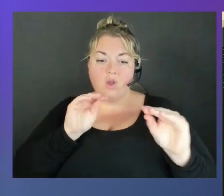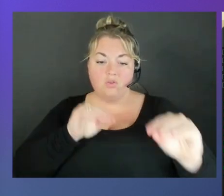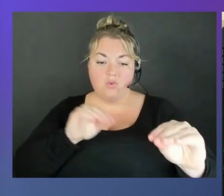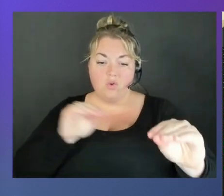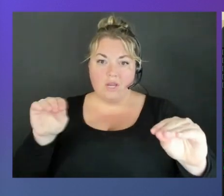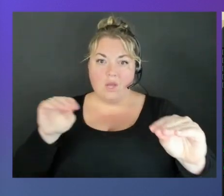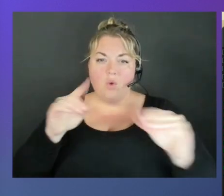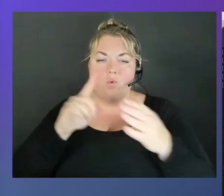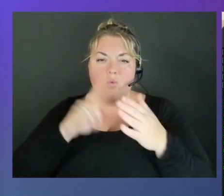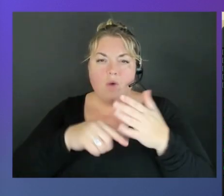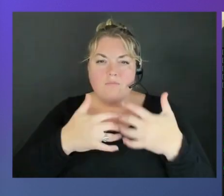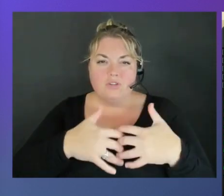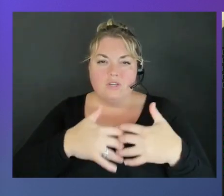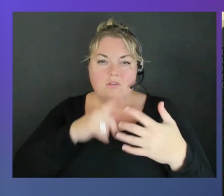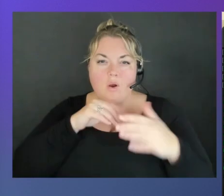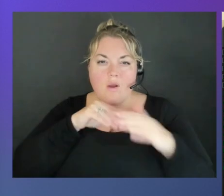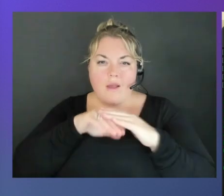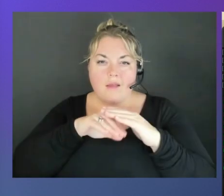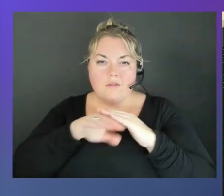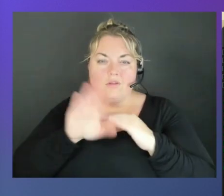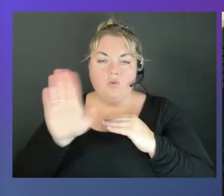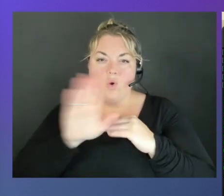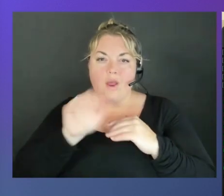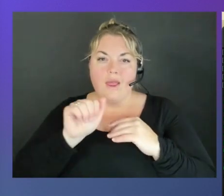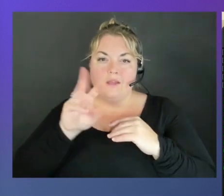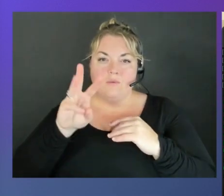accessing your AWS resources.